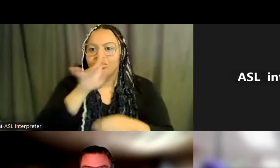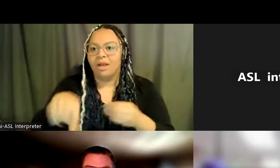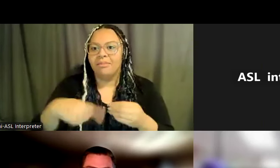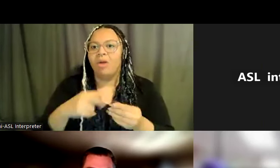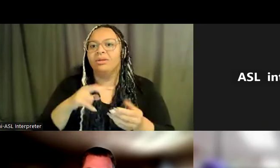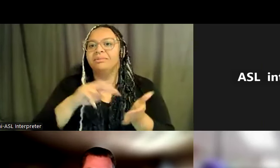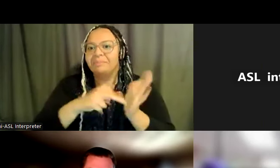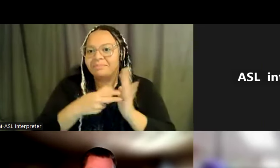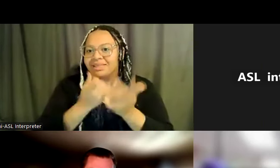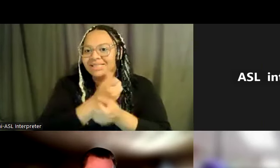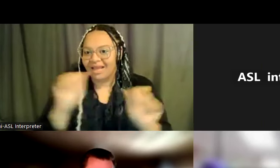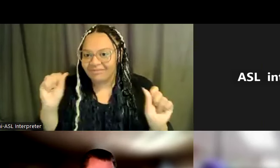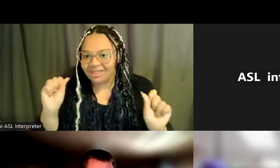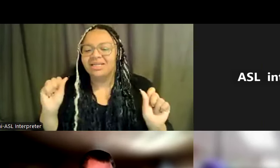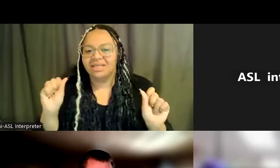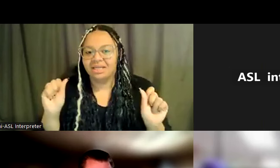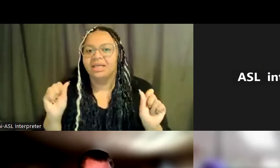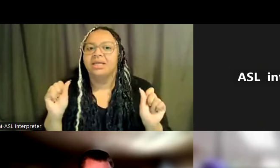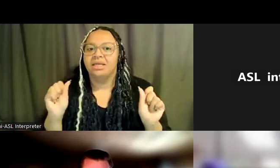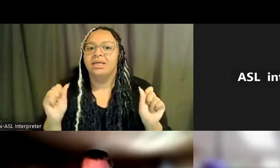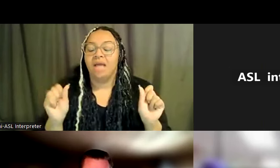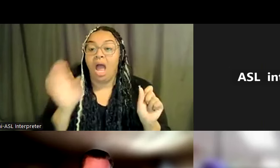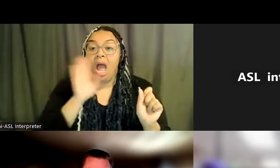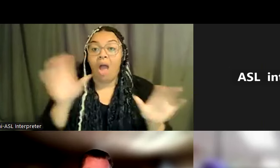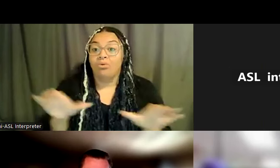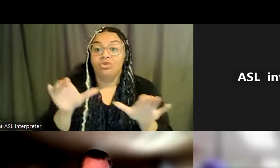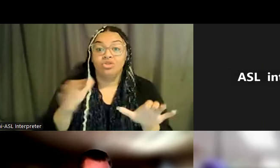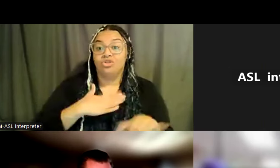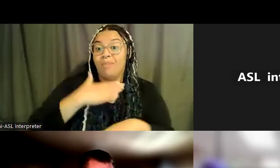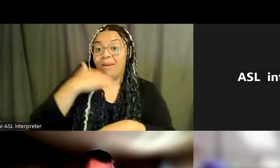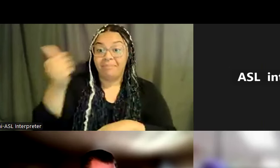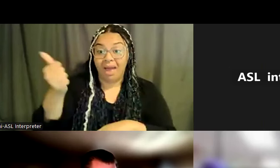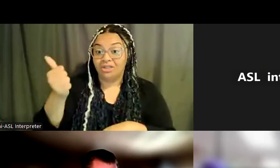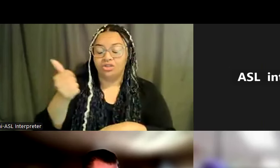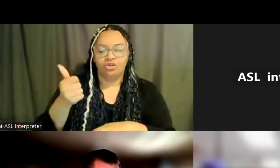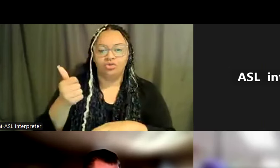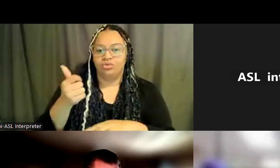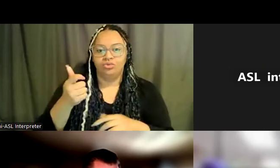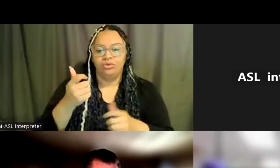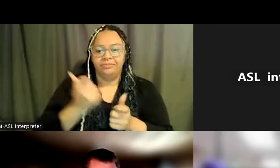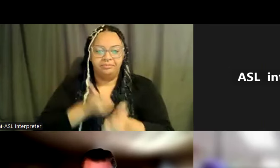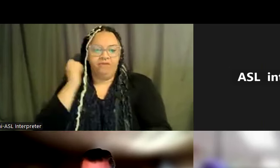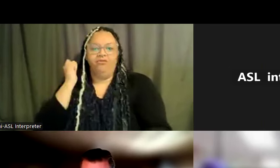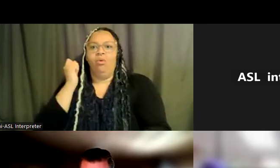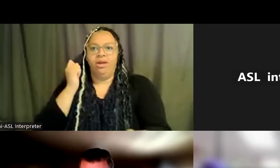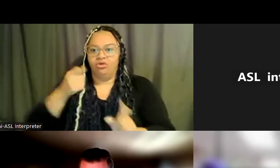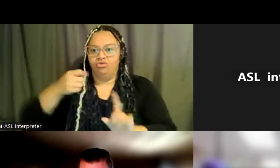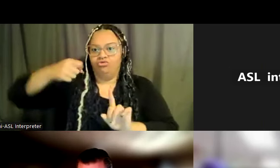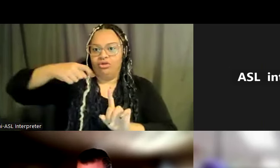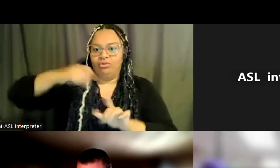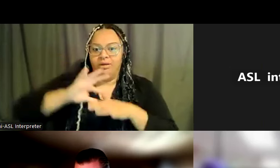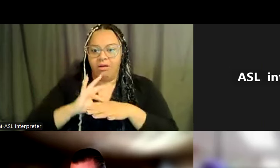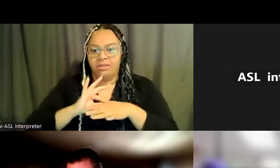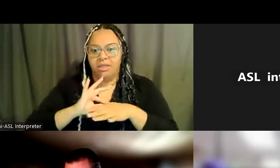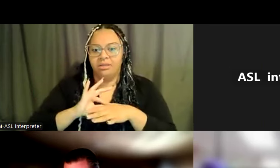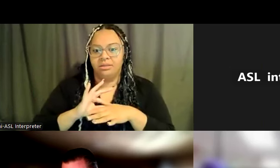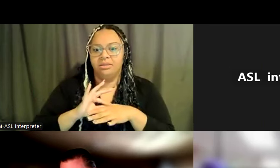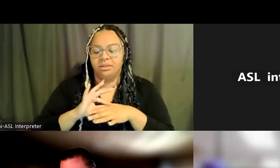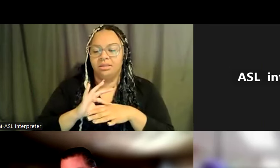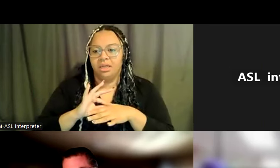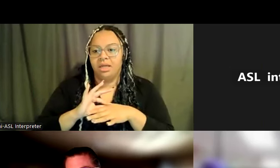safety, because while I will do my best to avoid any activating content, there is certain stuff that around